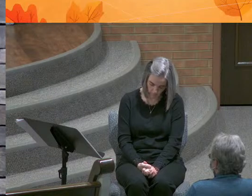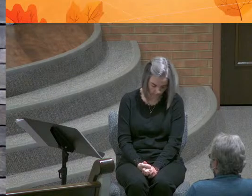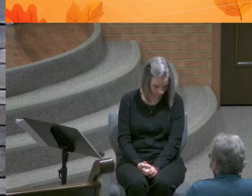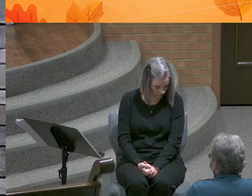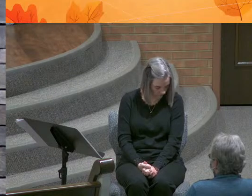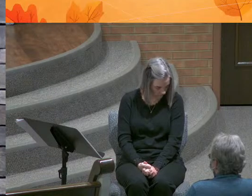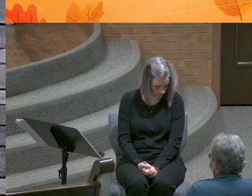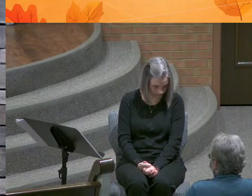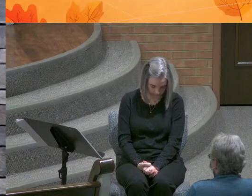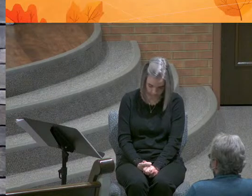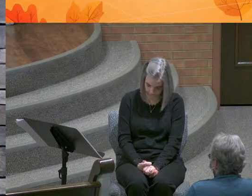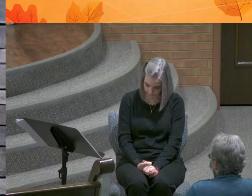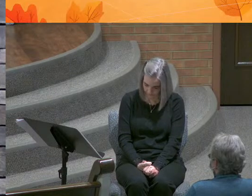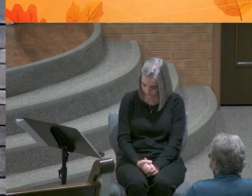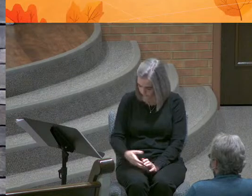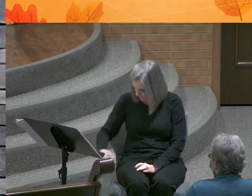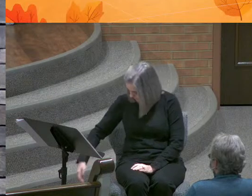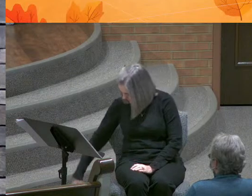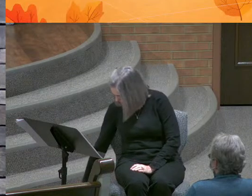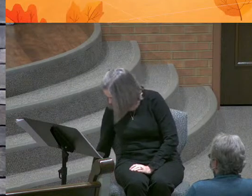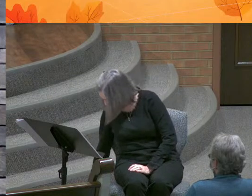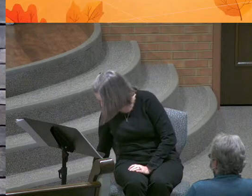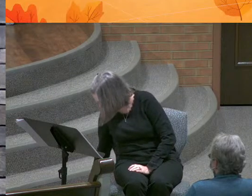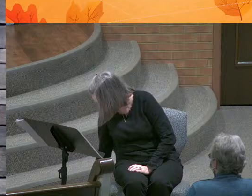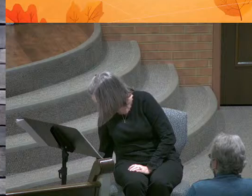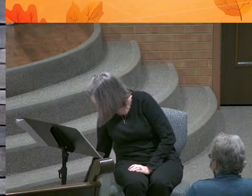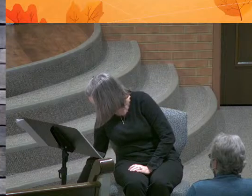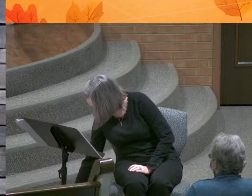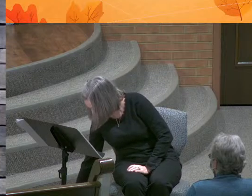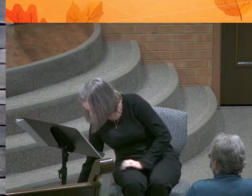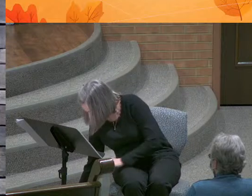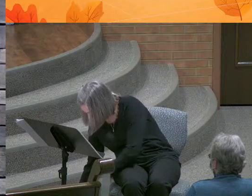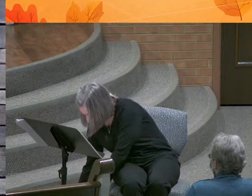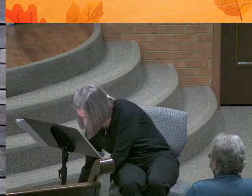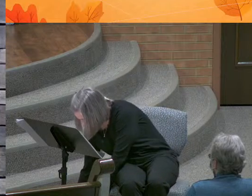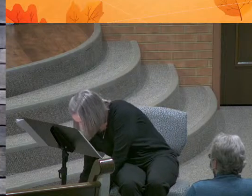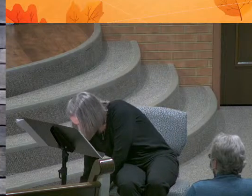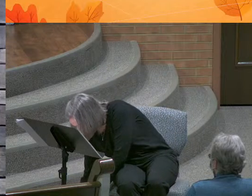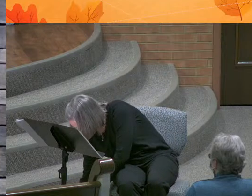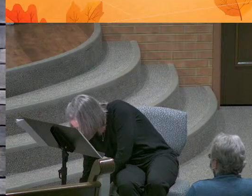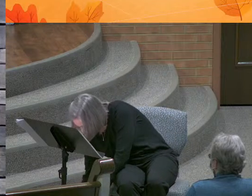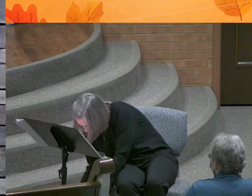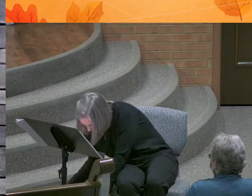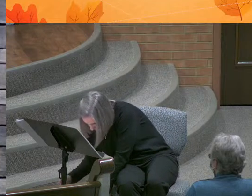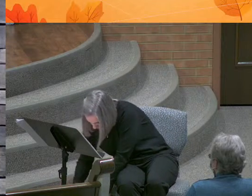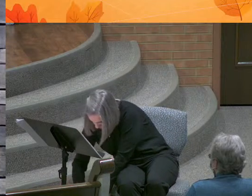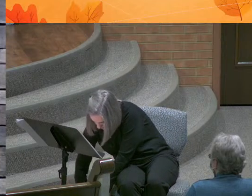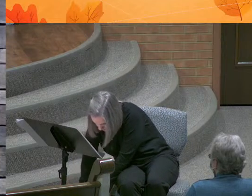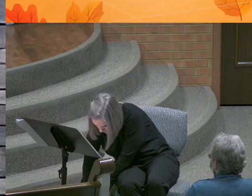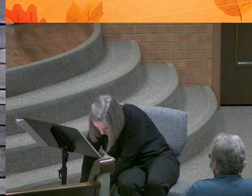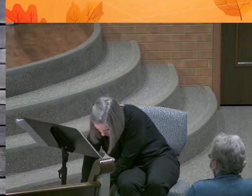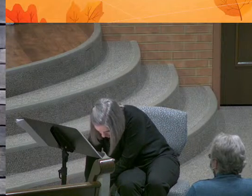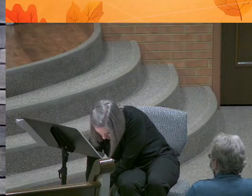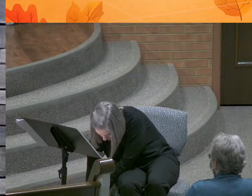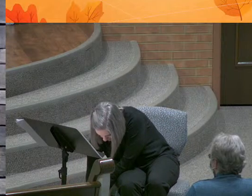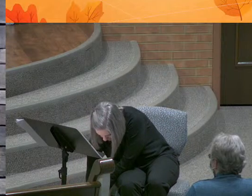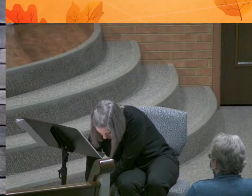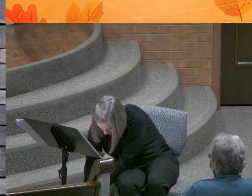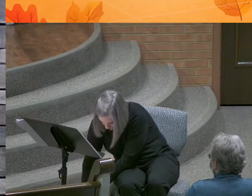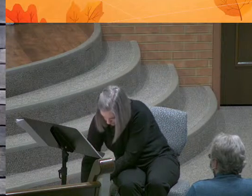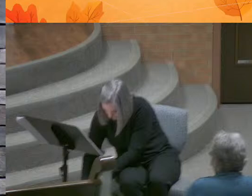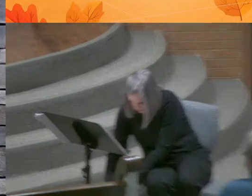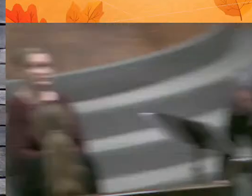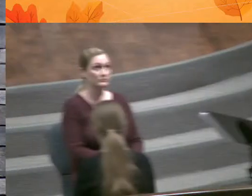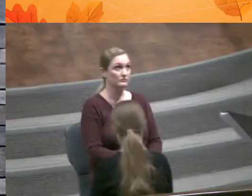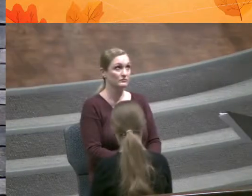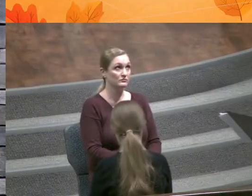apply ourselves to becoming more of the people you would have us to be. And Father, tonight, there are